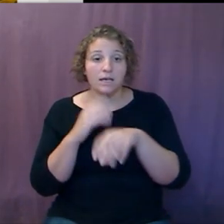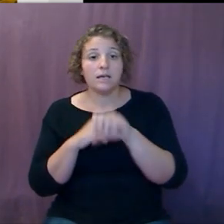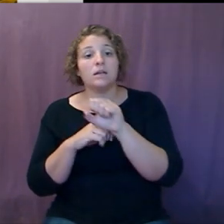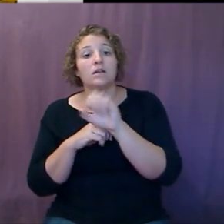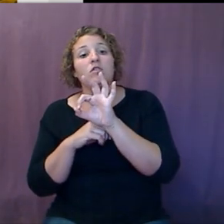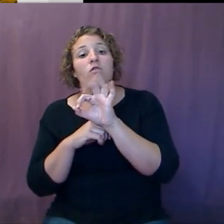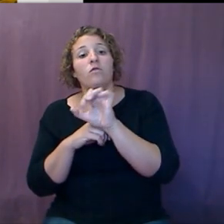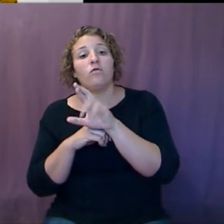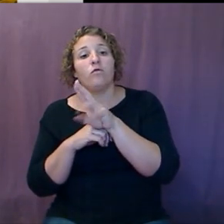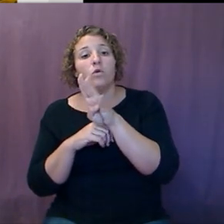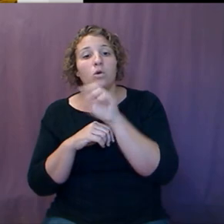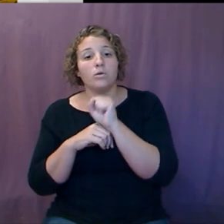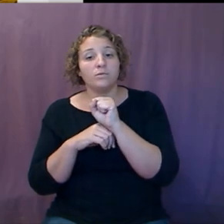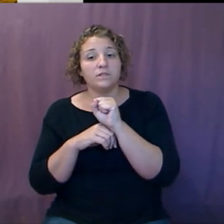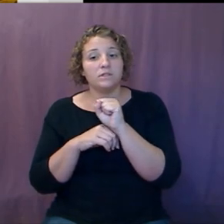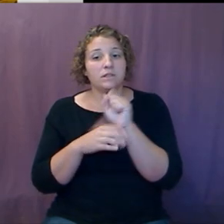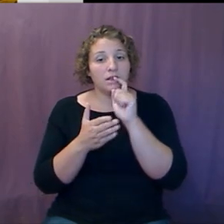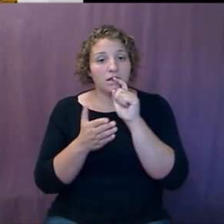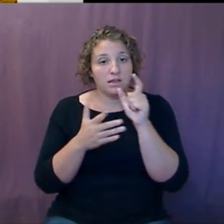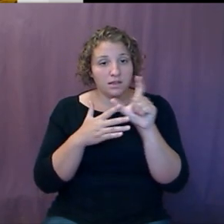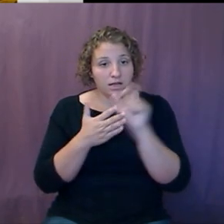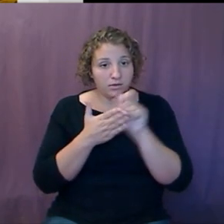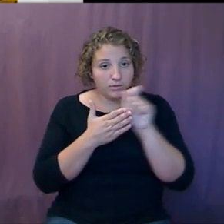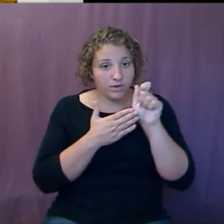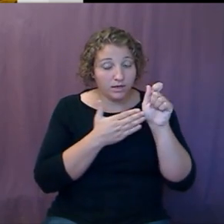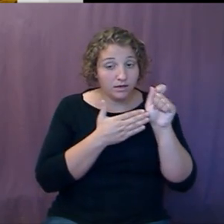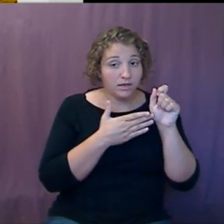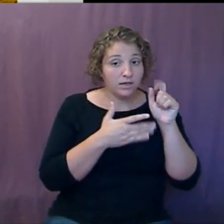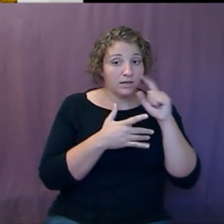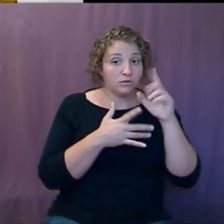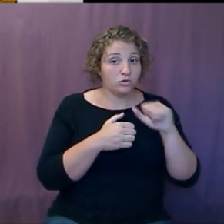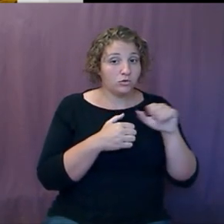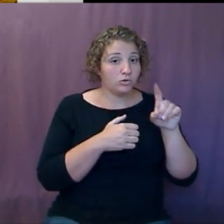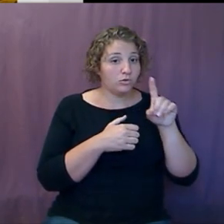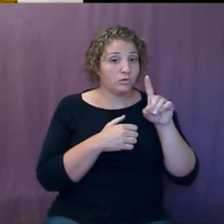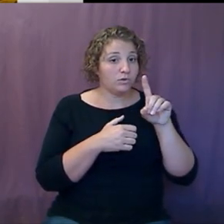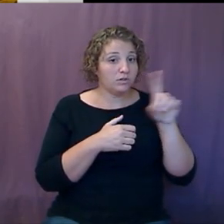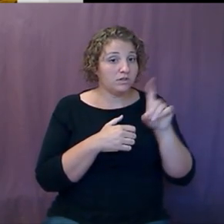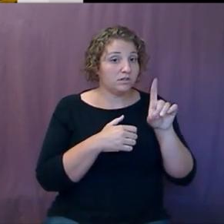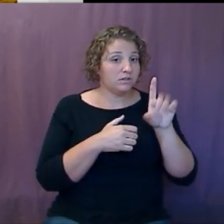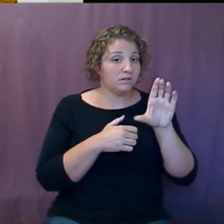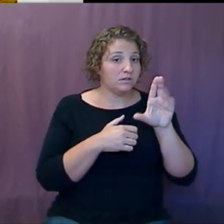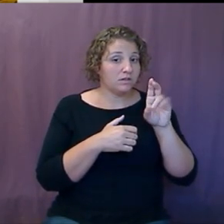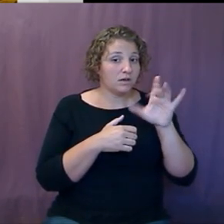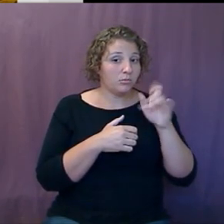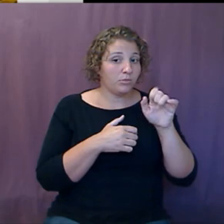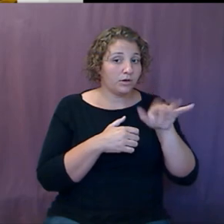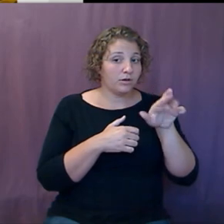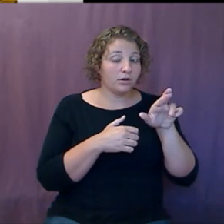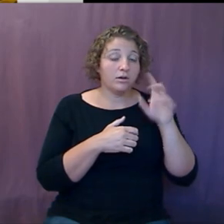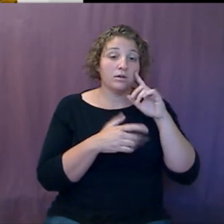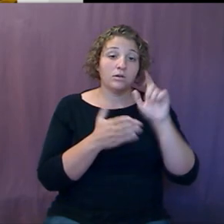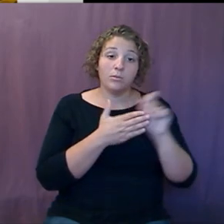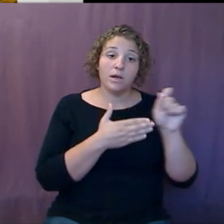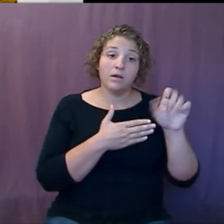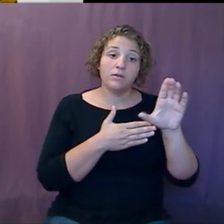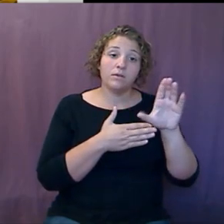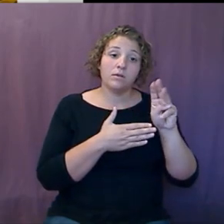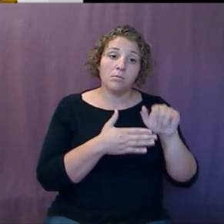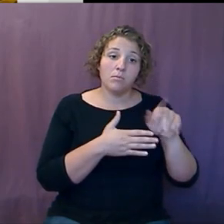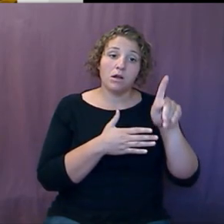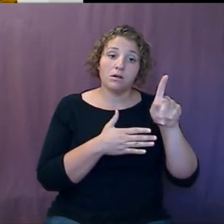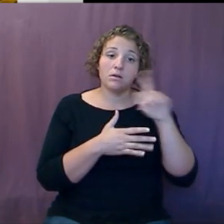that he suggested he call the mark his digital global currency and he suggested he back it by gold these guys are preparing for